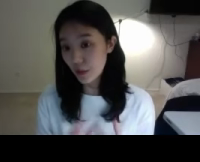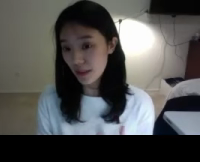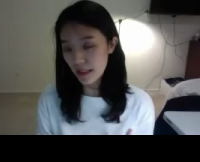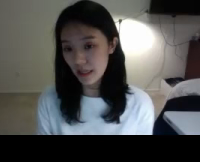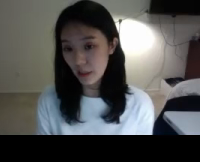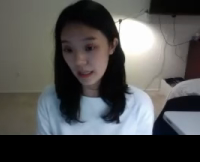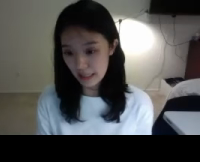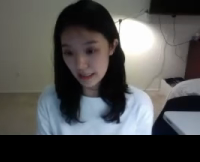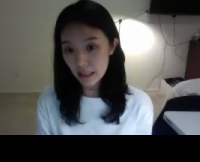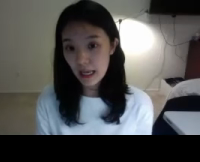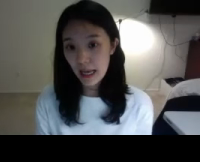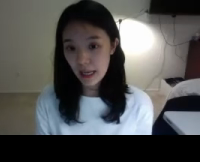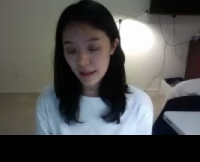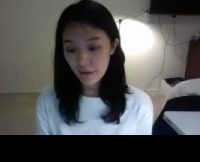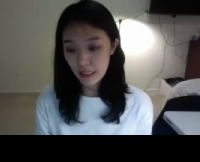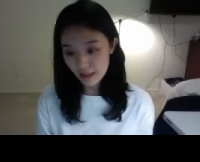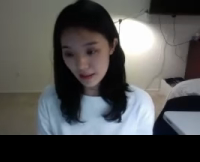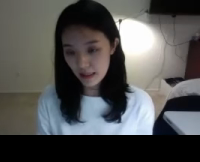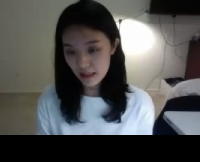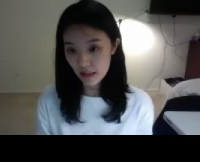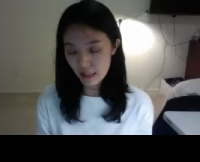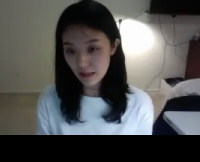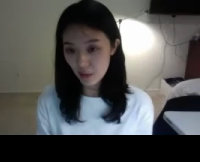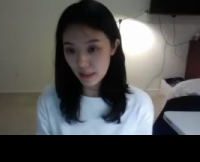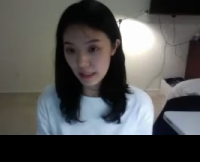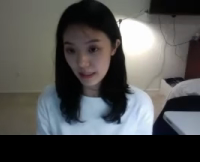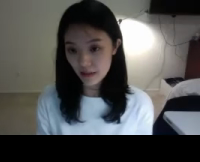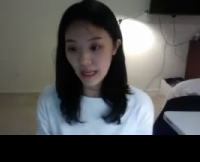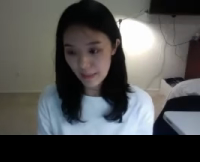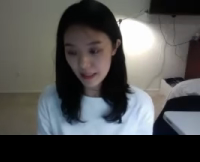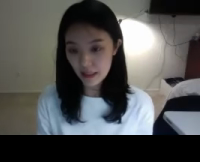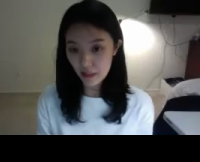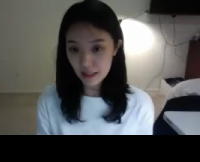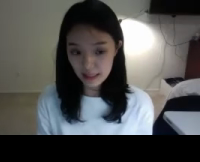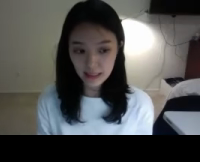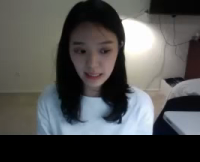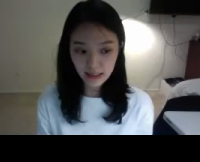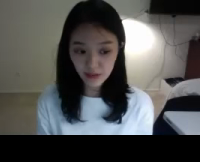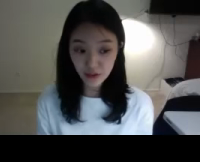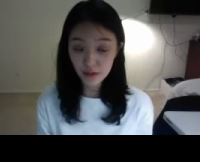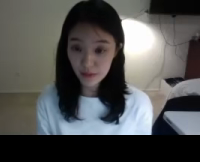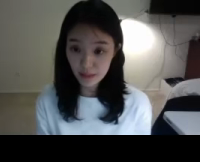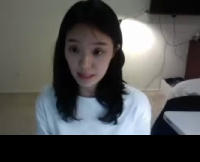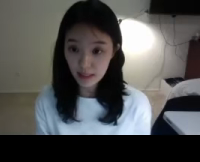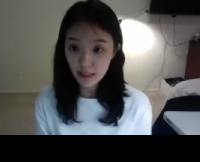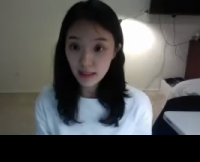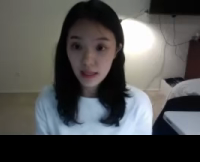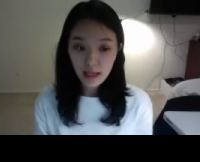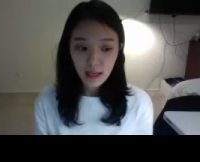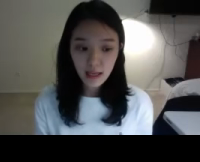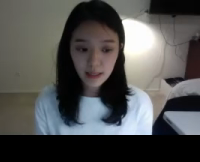only acoustic data were collected, and for the other 6, articulatory data, so the EMMA data, were collected in addition to acoustic